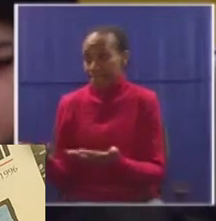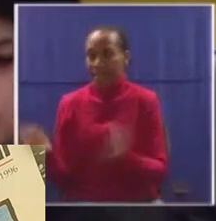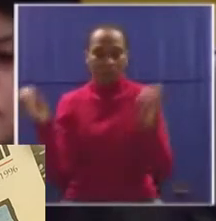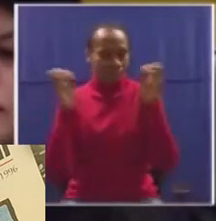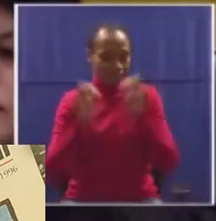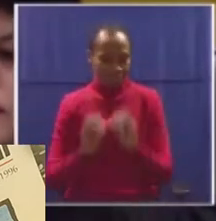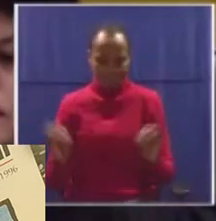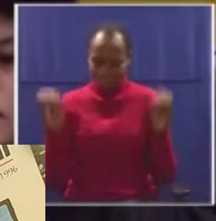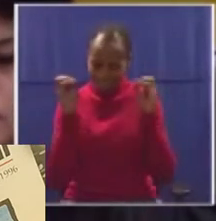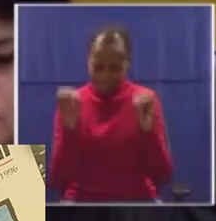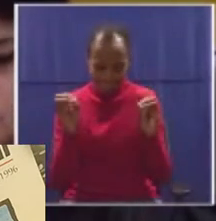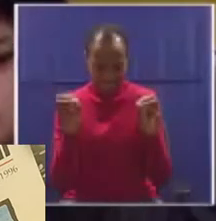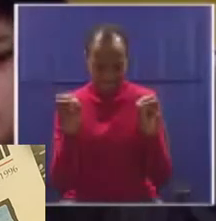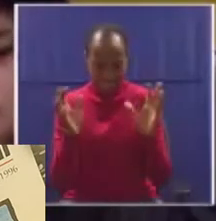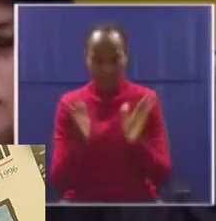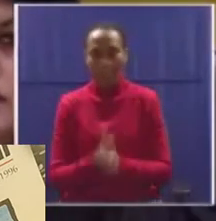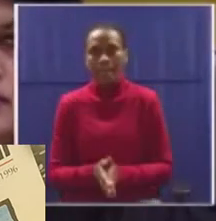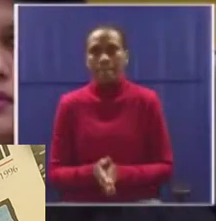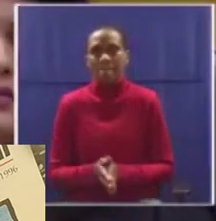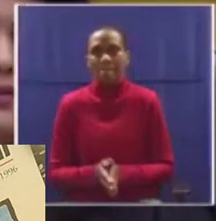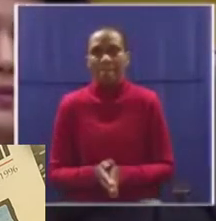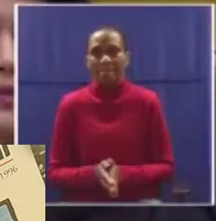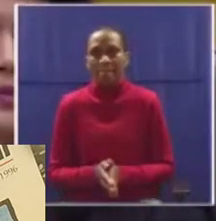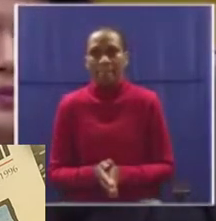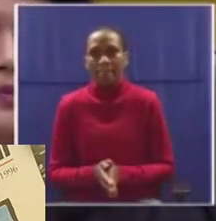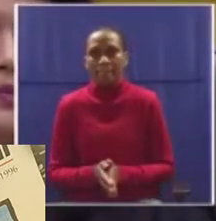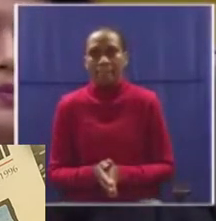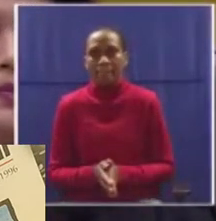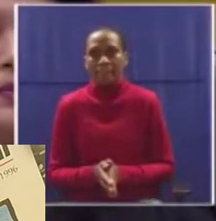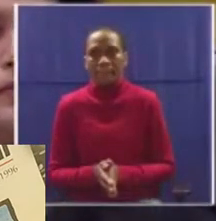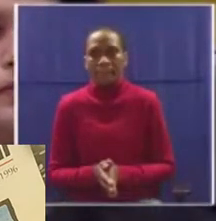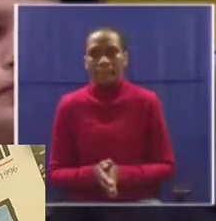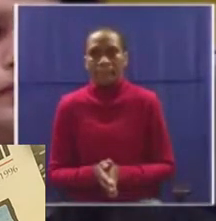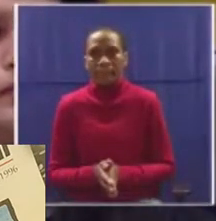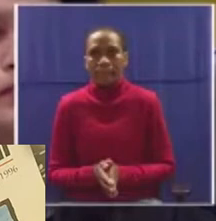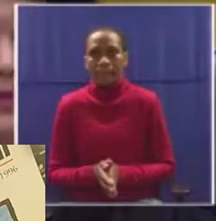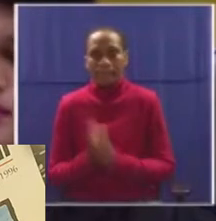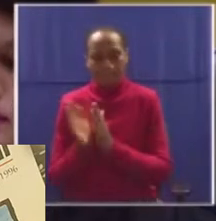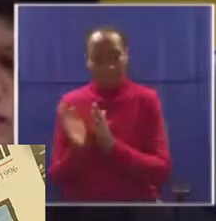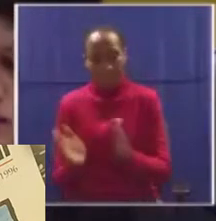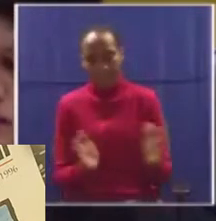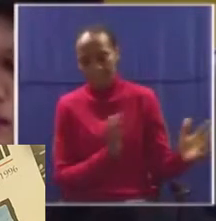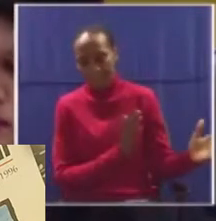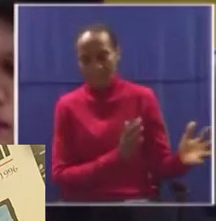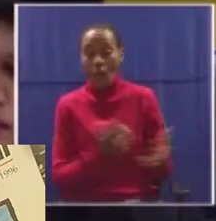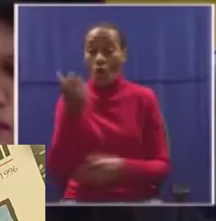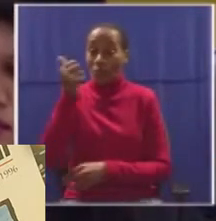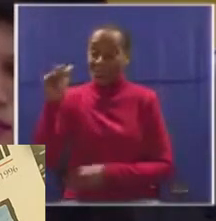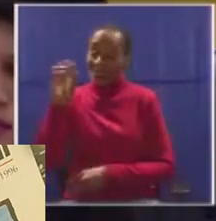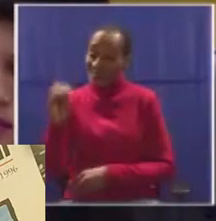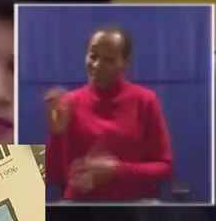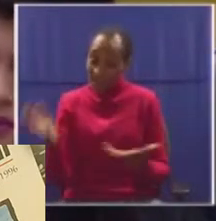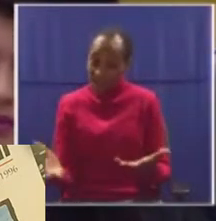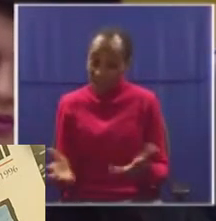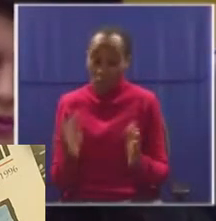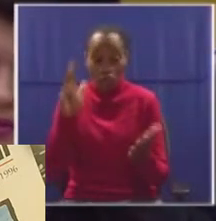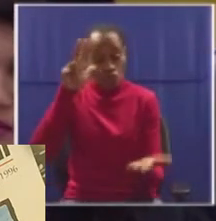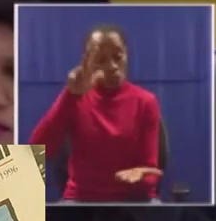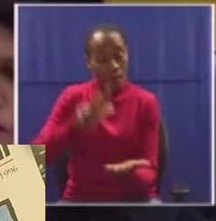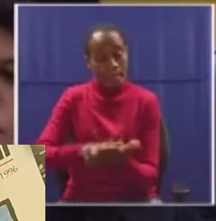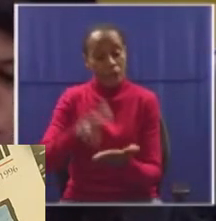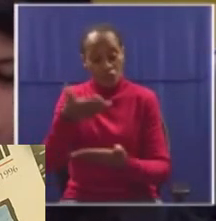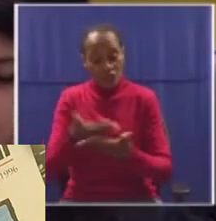no objections are great too are there any objections to the